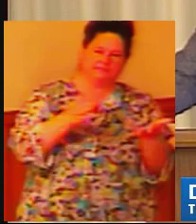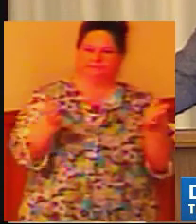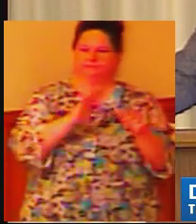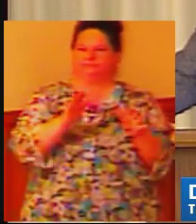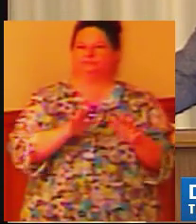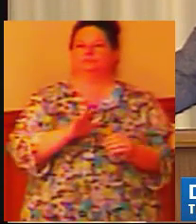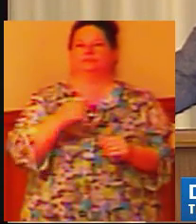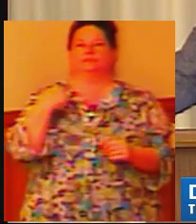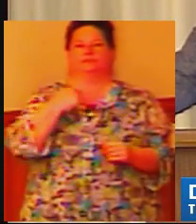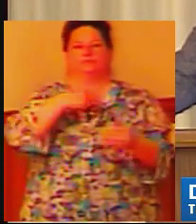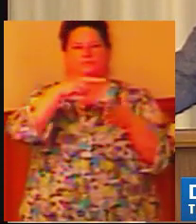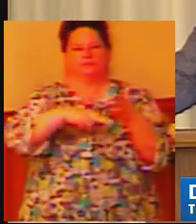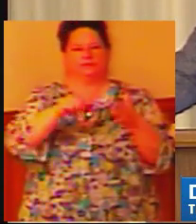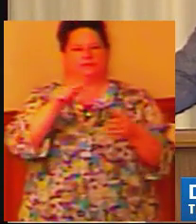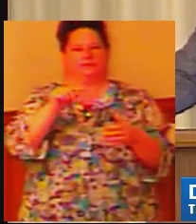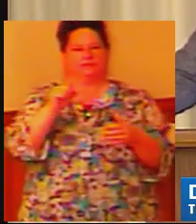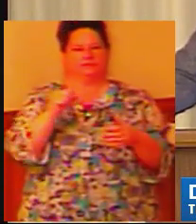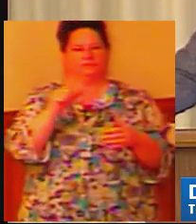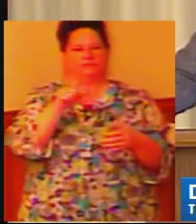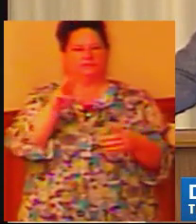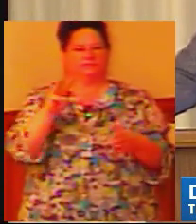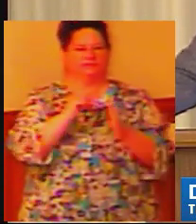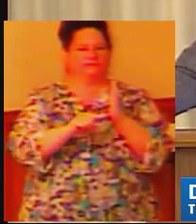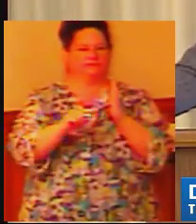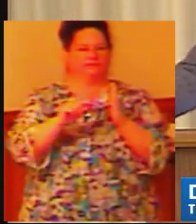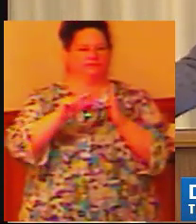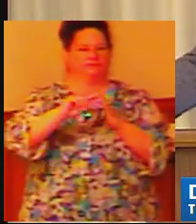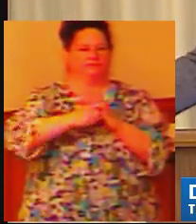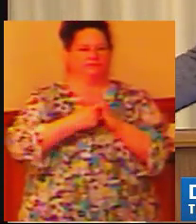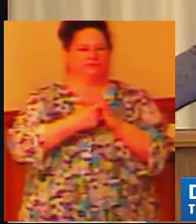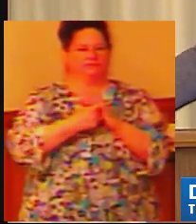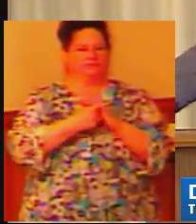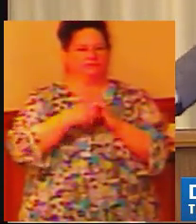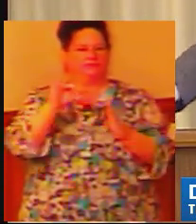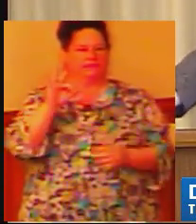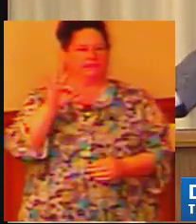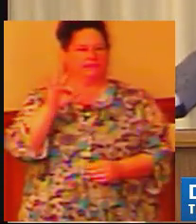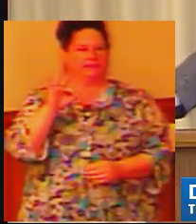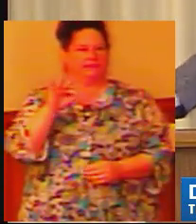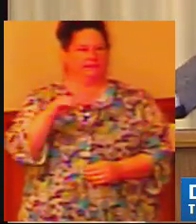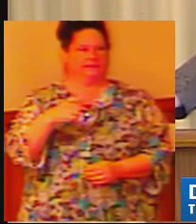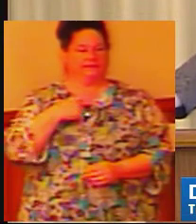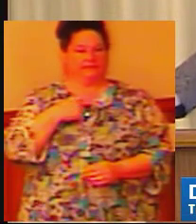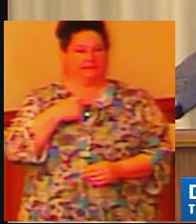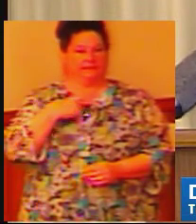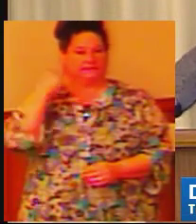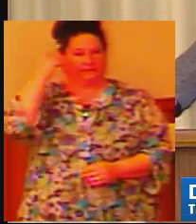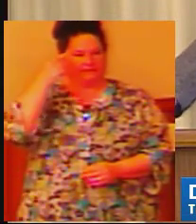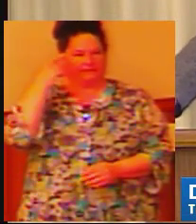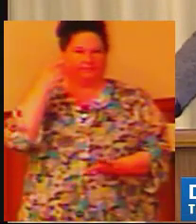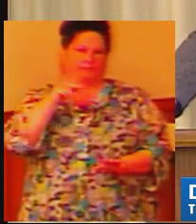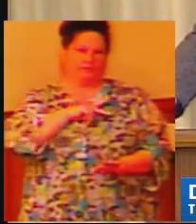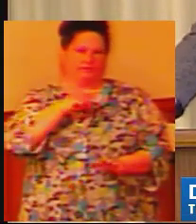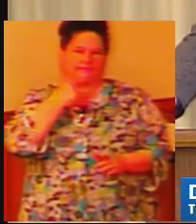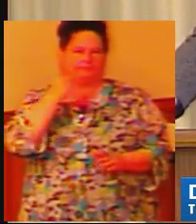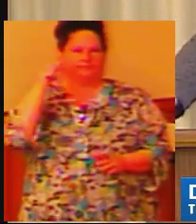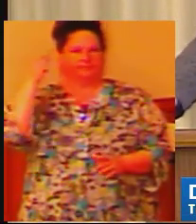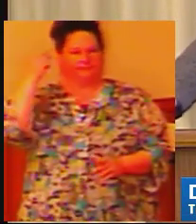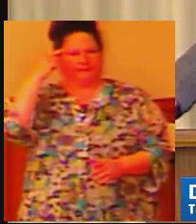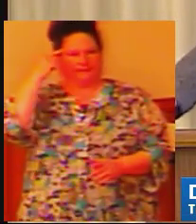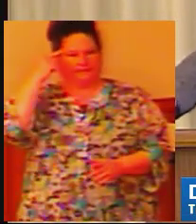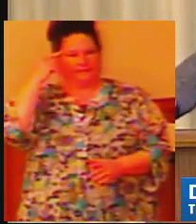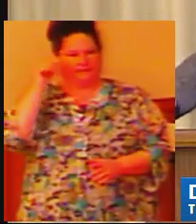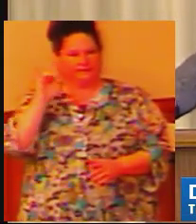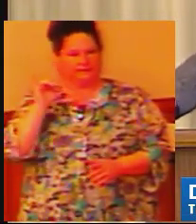Acts 26, starting in verse 9. I verily thought, and this is Paul, the things that he